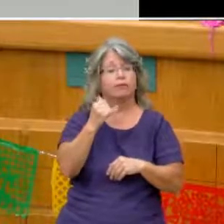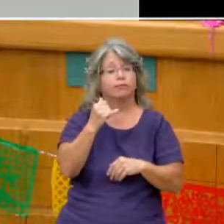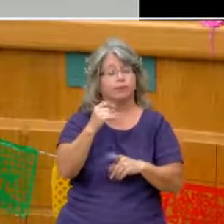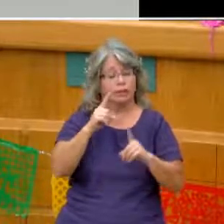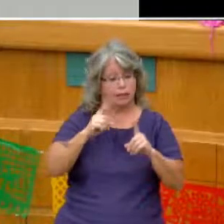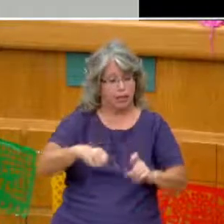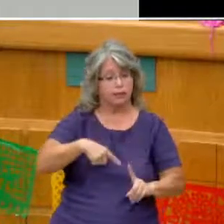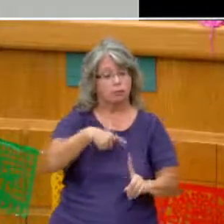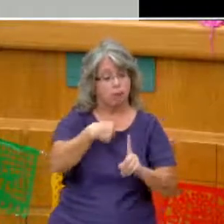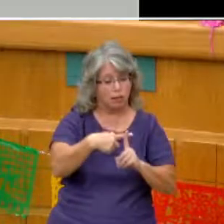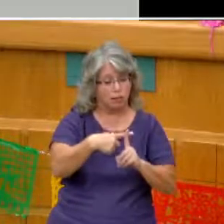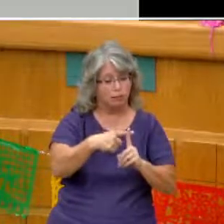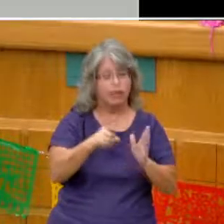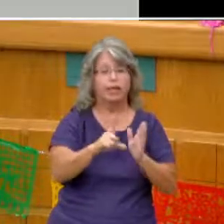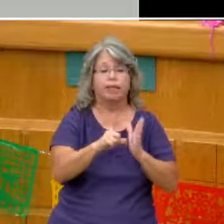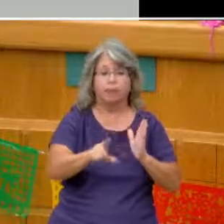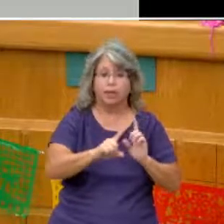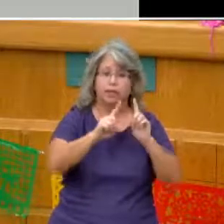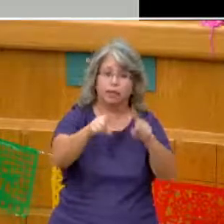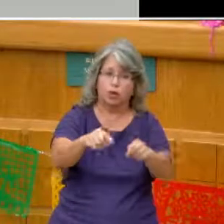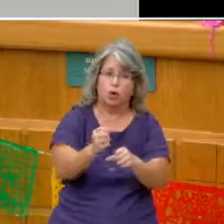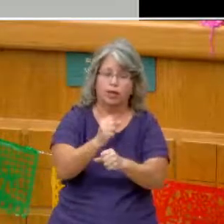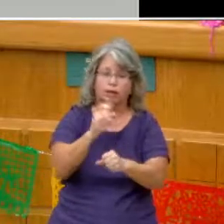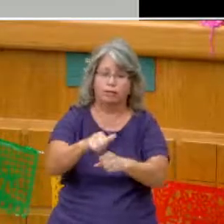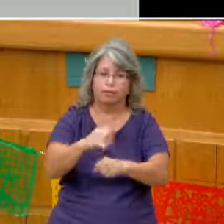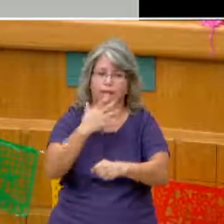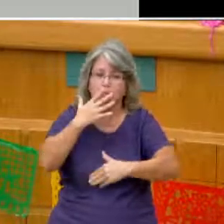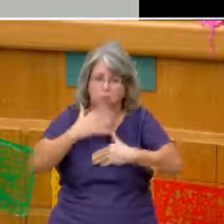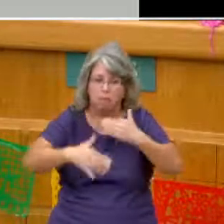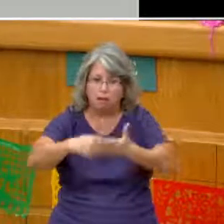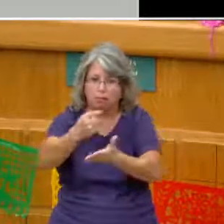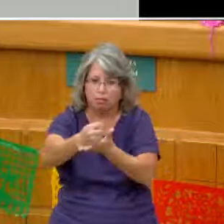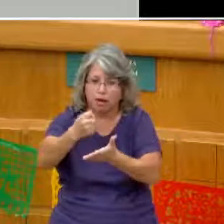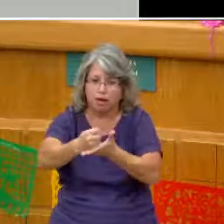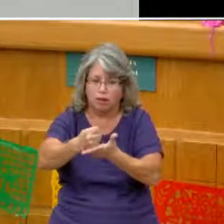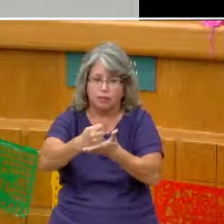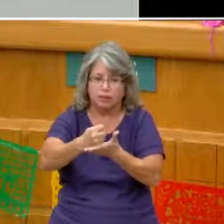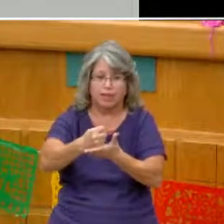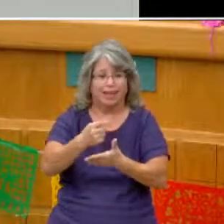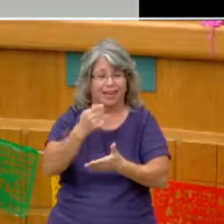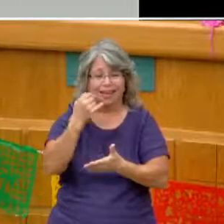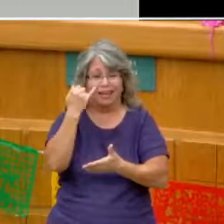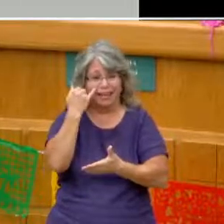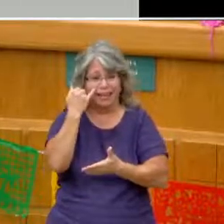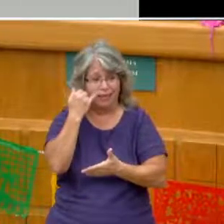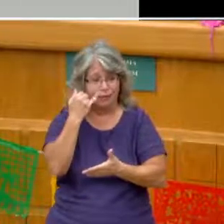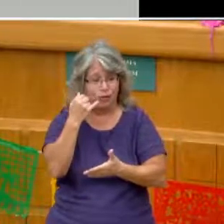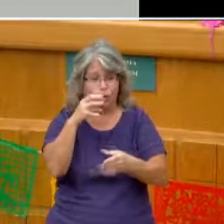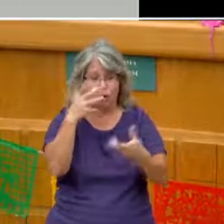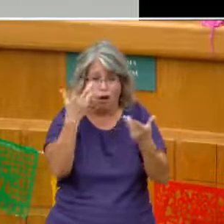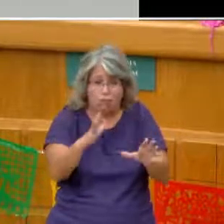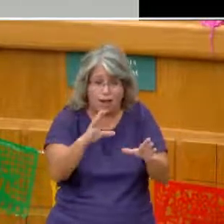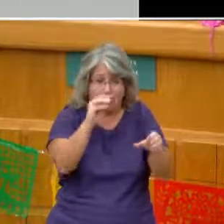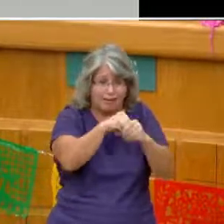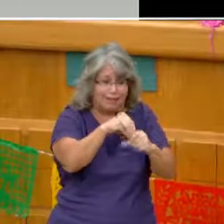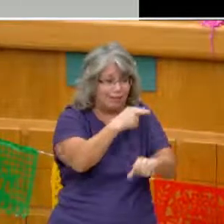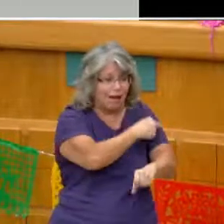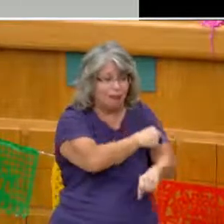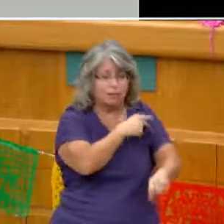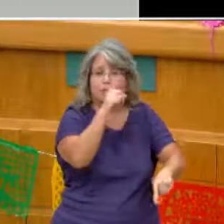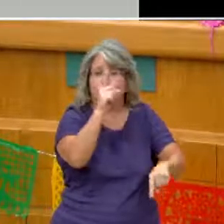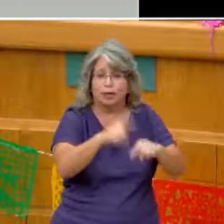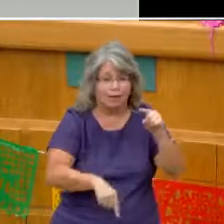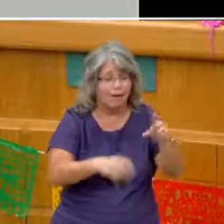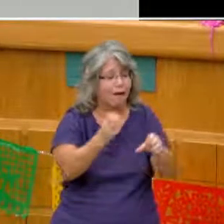help you from having to go to the hospital. And if you're in the hospital, you can't get the monoclonal antibodies anymore. And I want to remind you that the